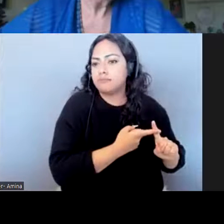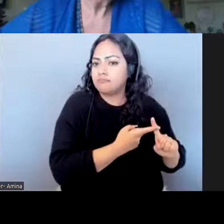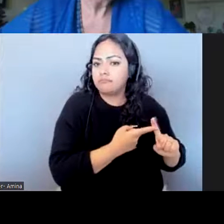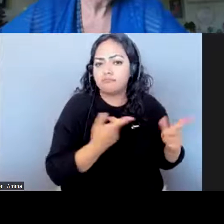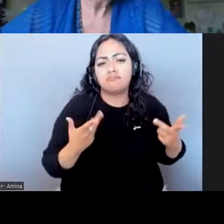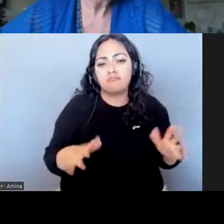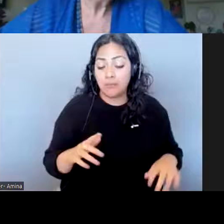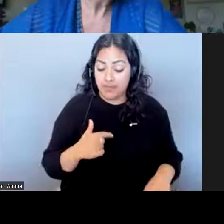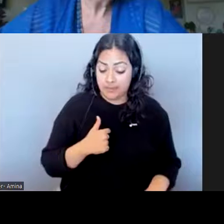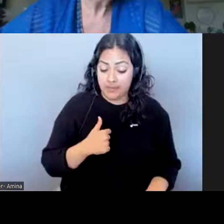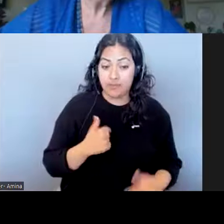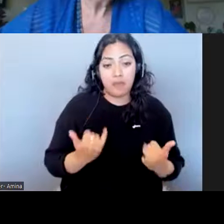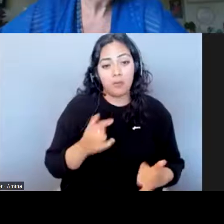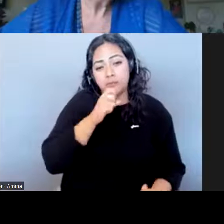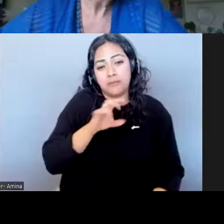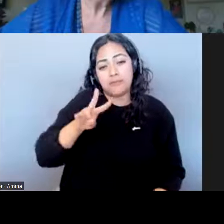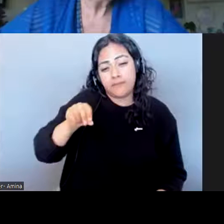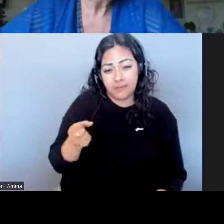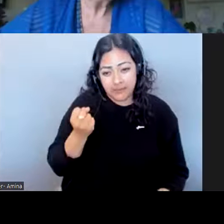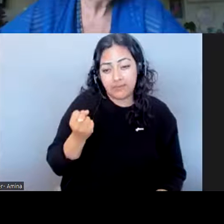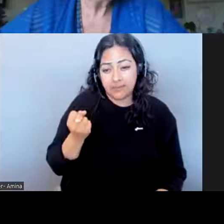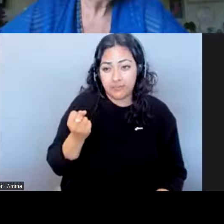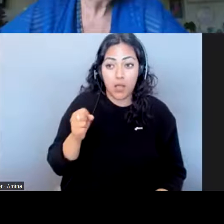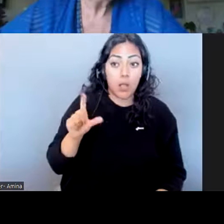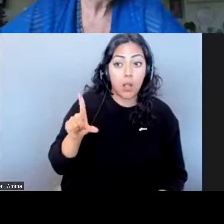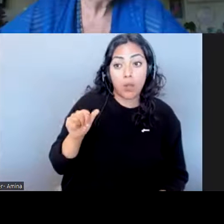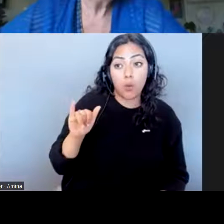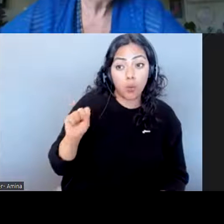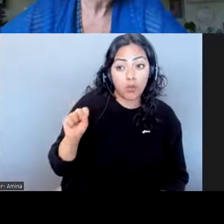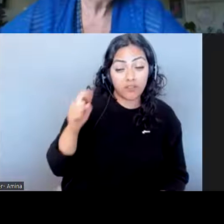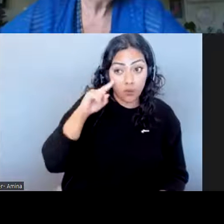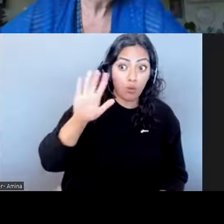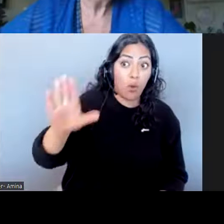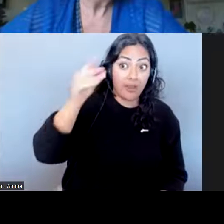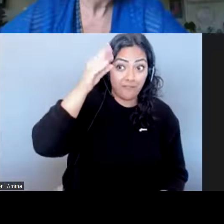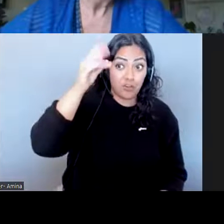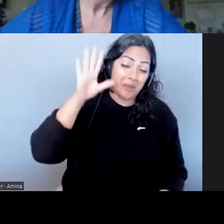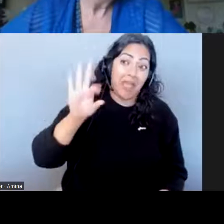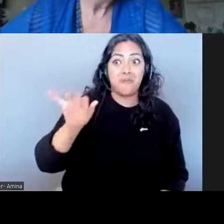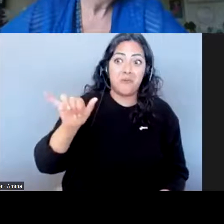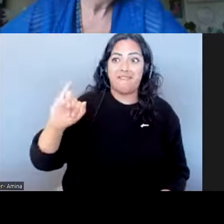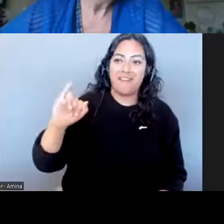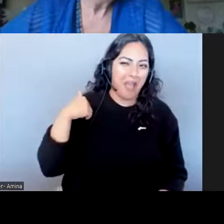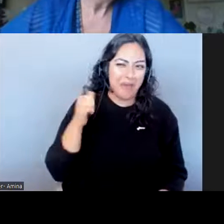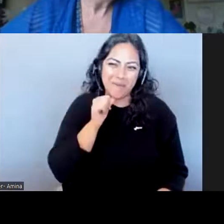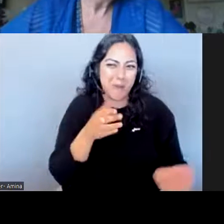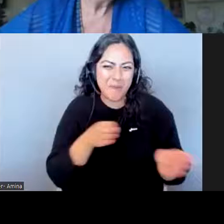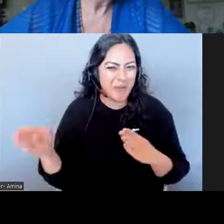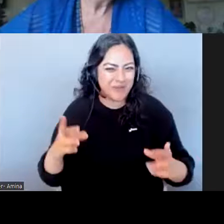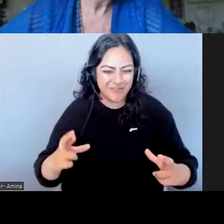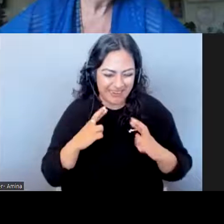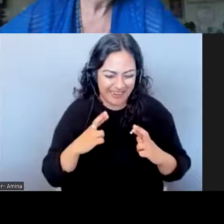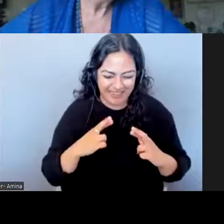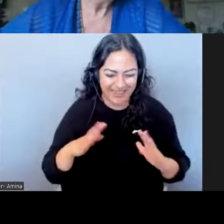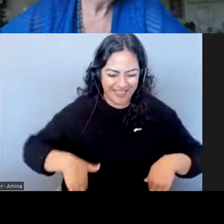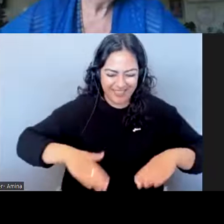in my 70s, and Lois, for your information, I don't plan to retire. But I'm in my 70s,